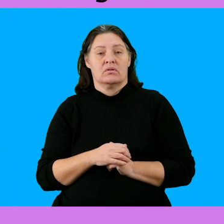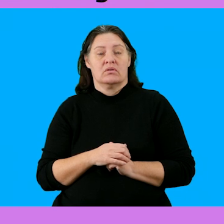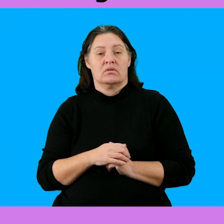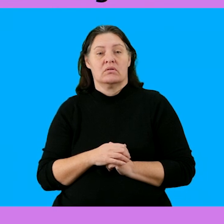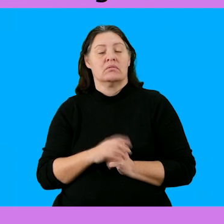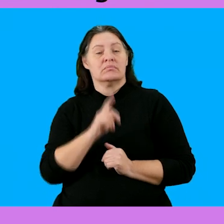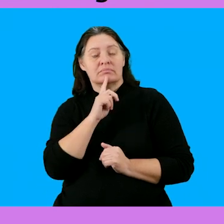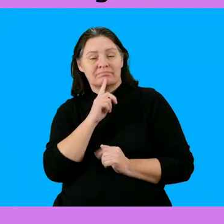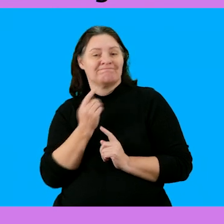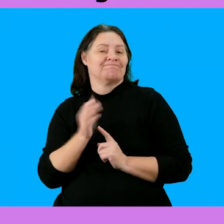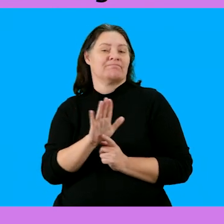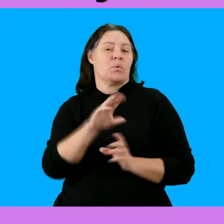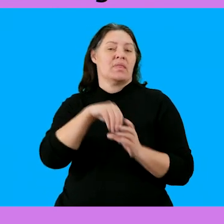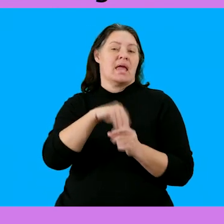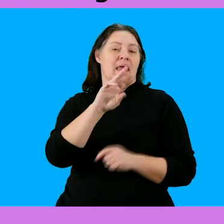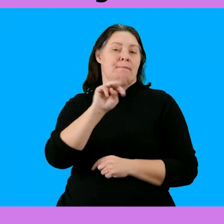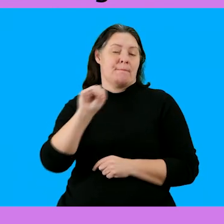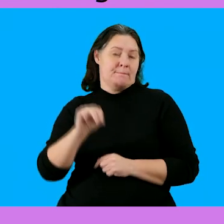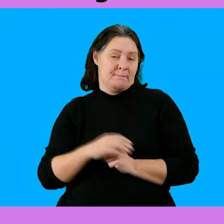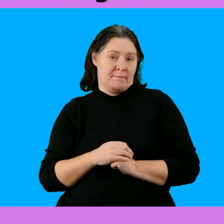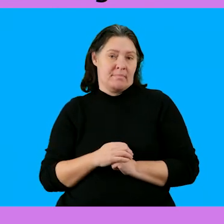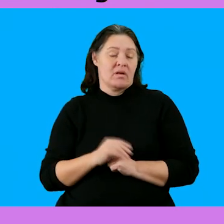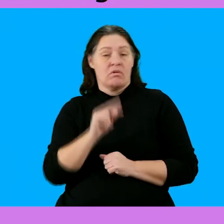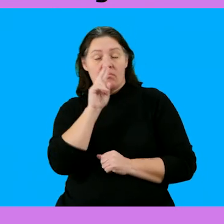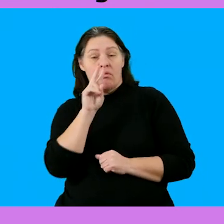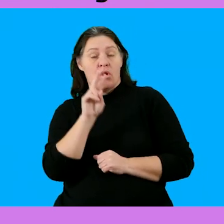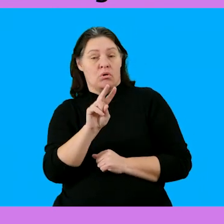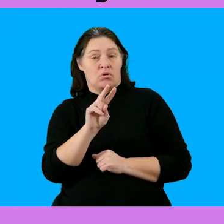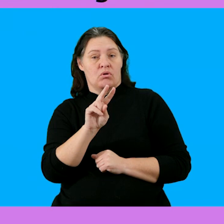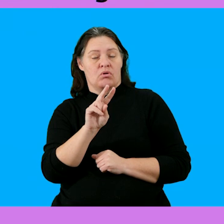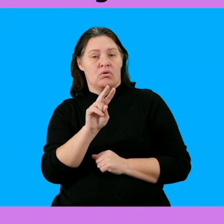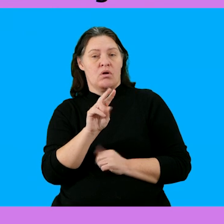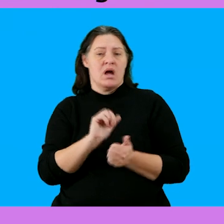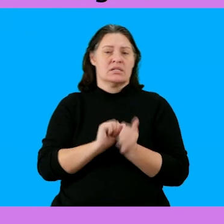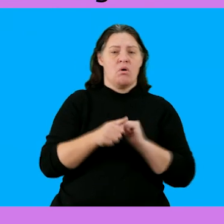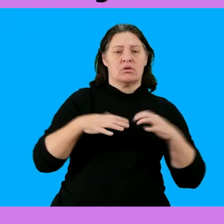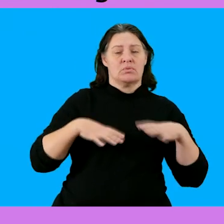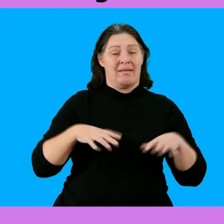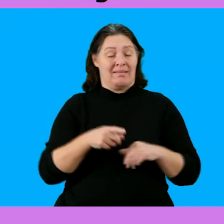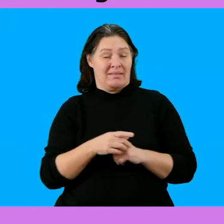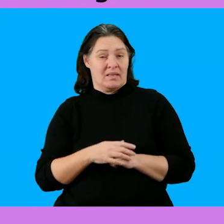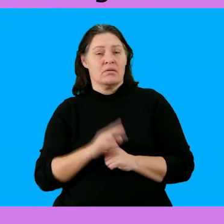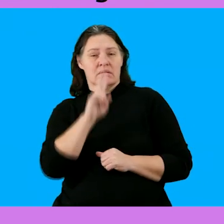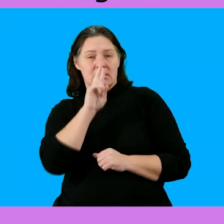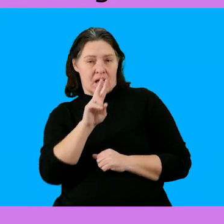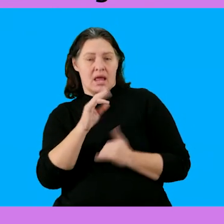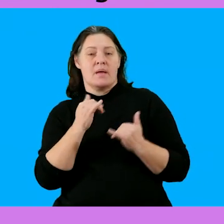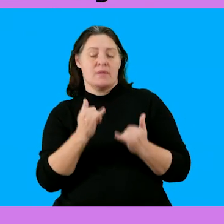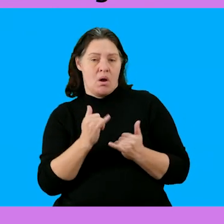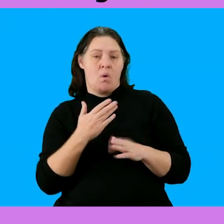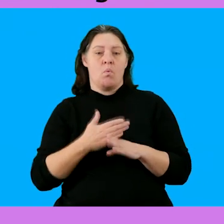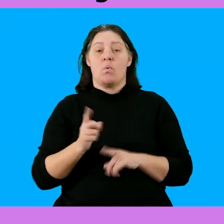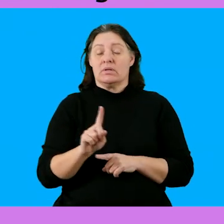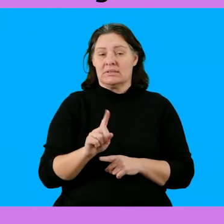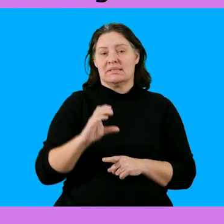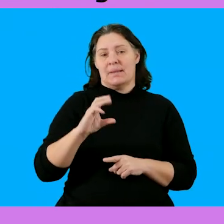our dimensions are indicated in millimeters. But once we look at our set of sportswear, can you see now we are